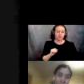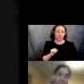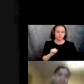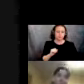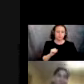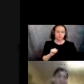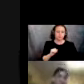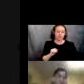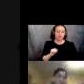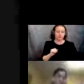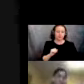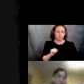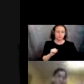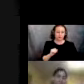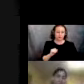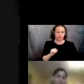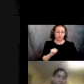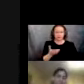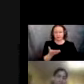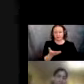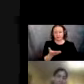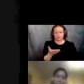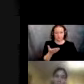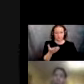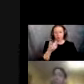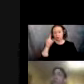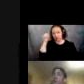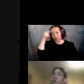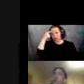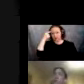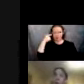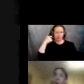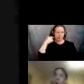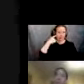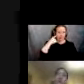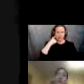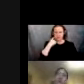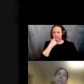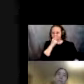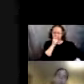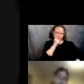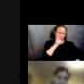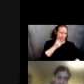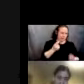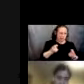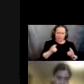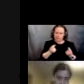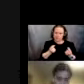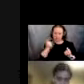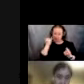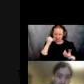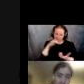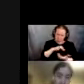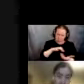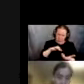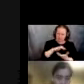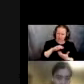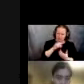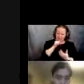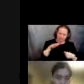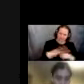And so, you know, people, the government was trying to decide what to do with mixed people. And